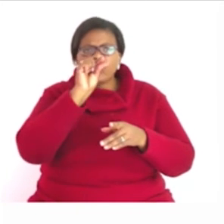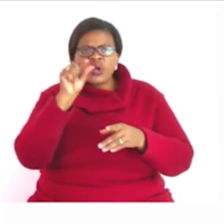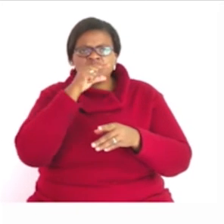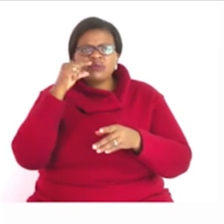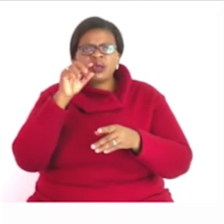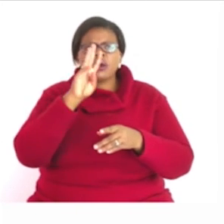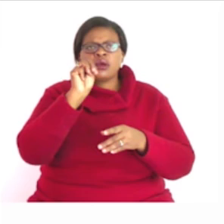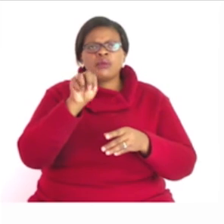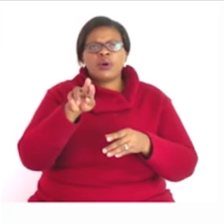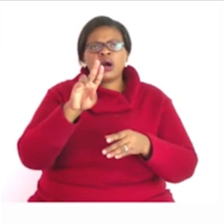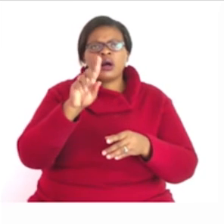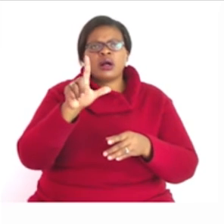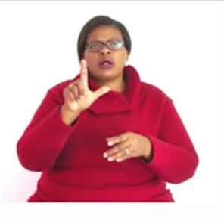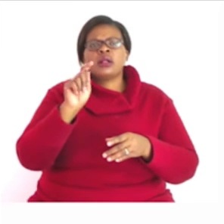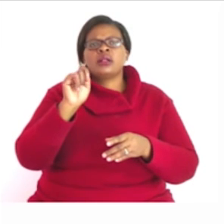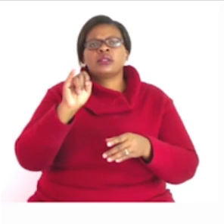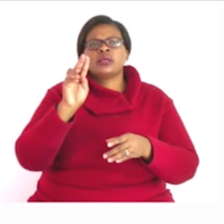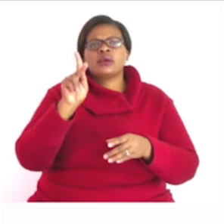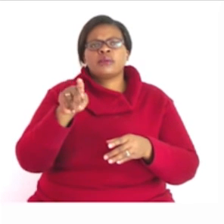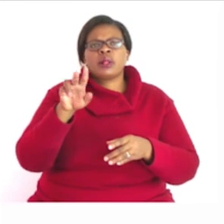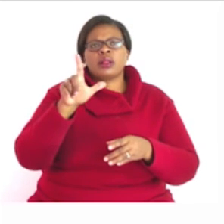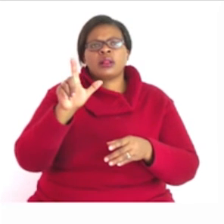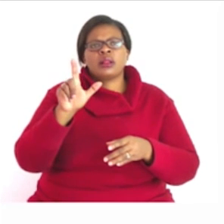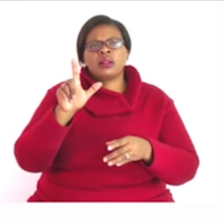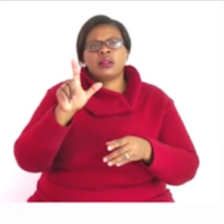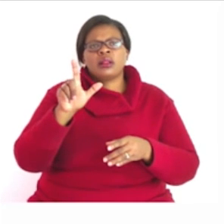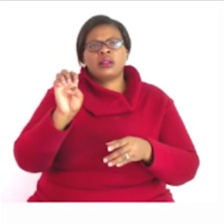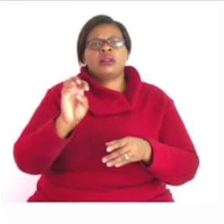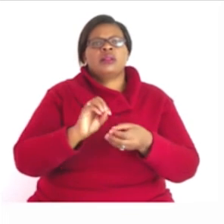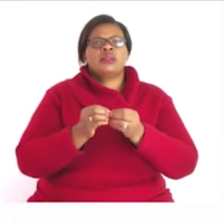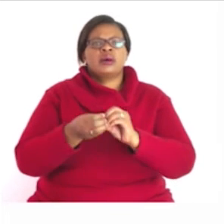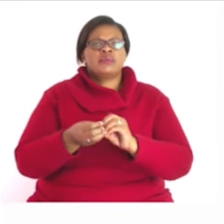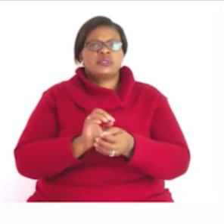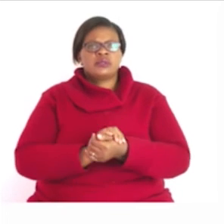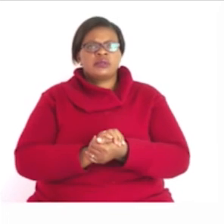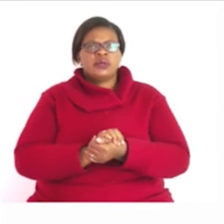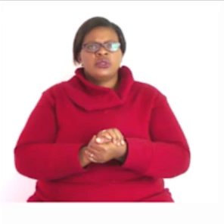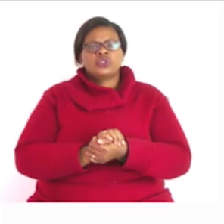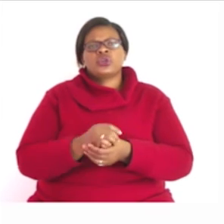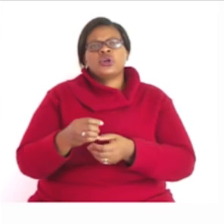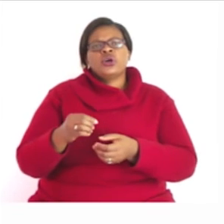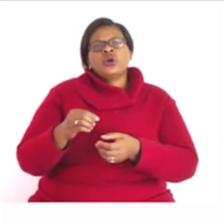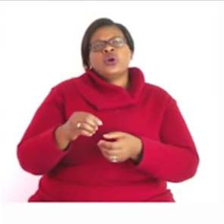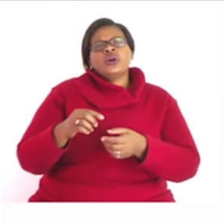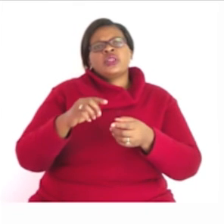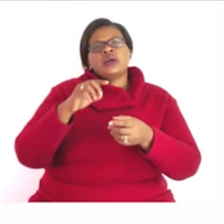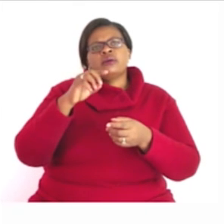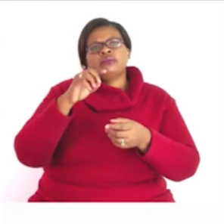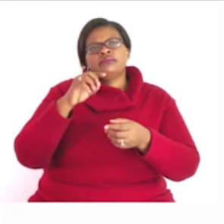multiples is like this. Like if you are asked, what are the multiples of 4? It will be 4, 8,